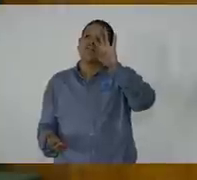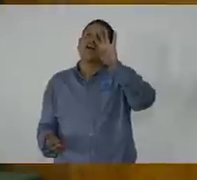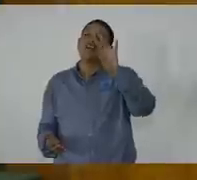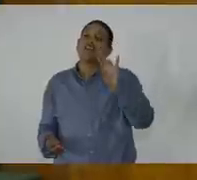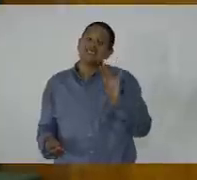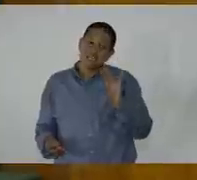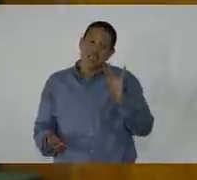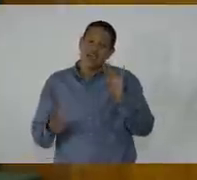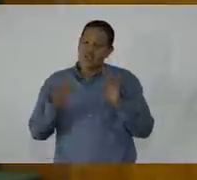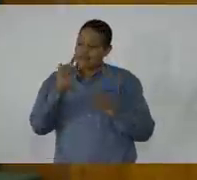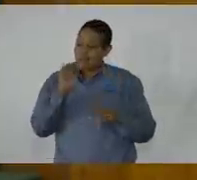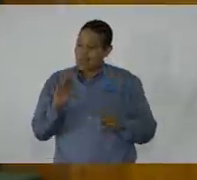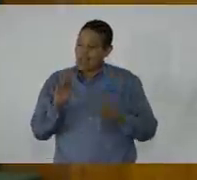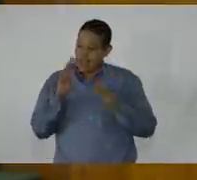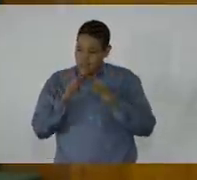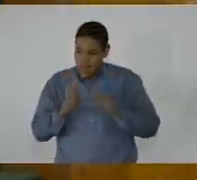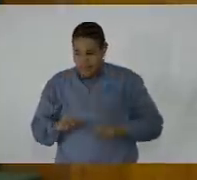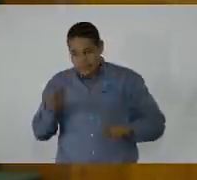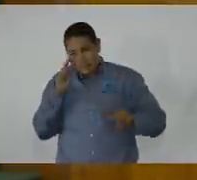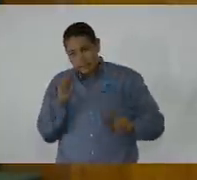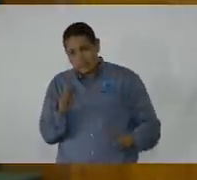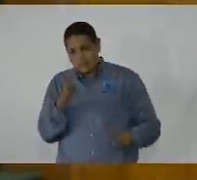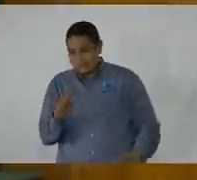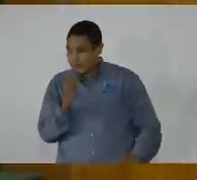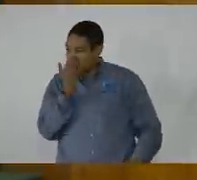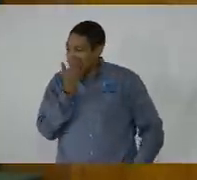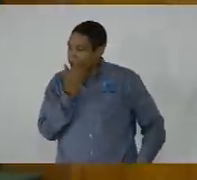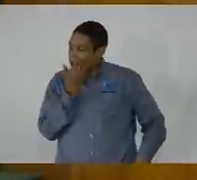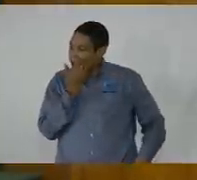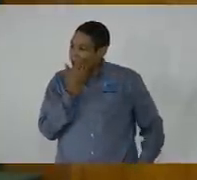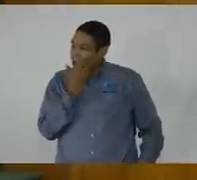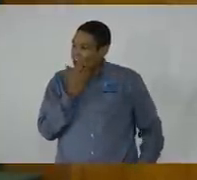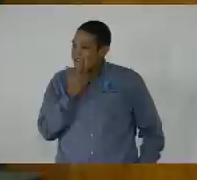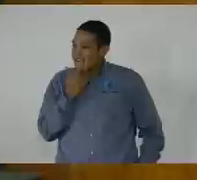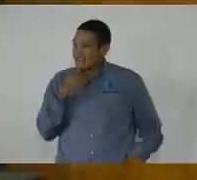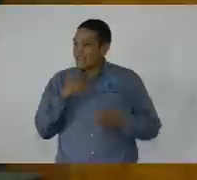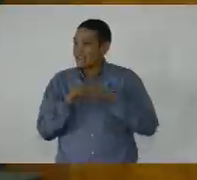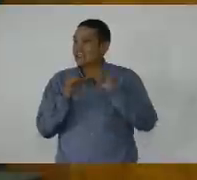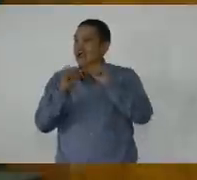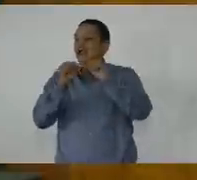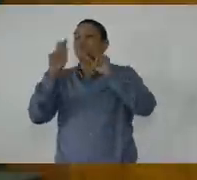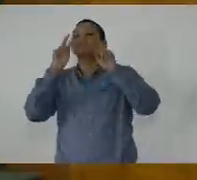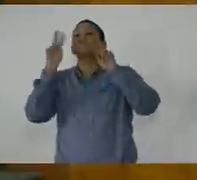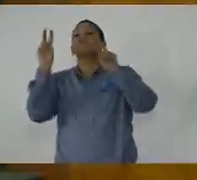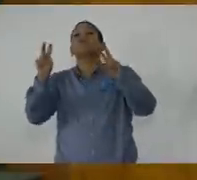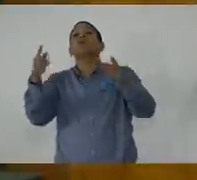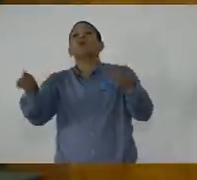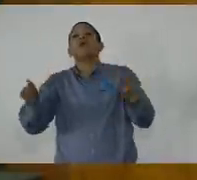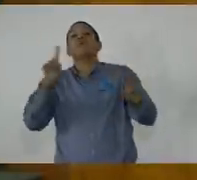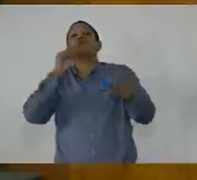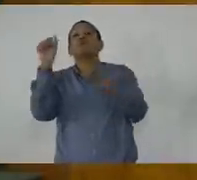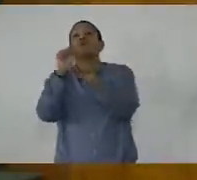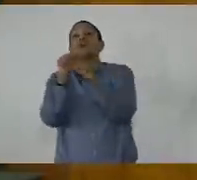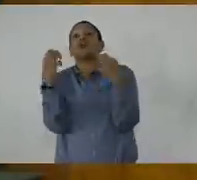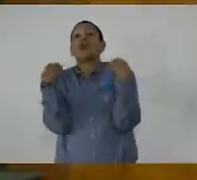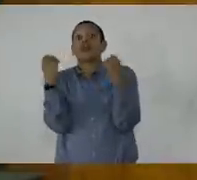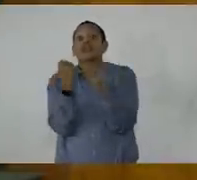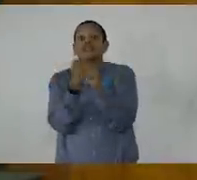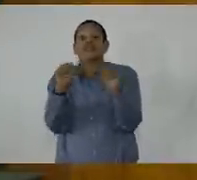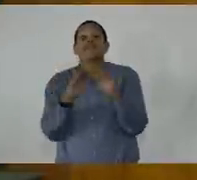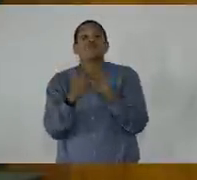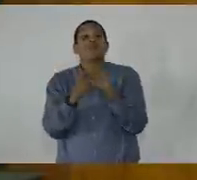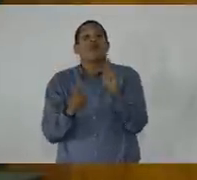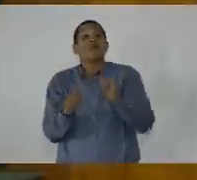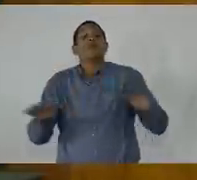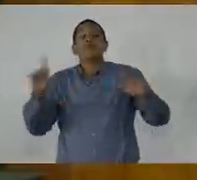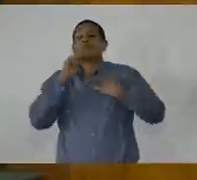3,647 laboratory analyses. In its continued thrust, Madam Speaker, to ensure health and safety of Jamaicans,